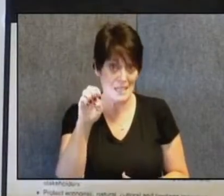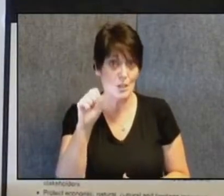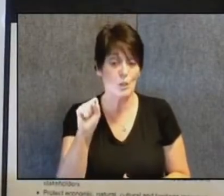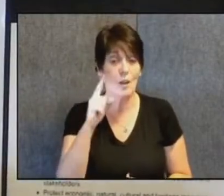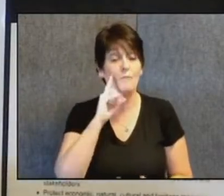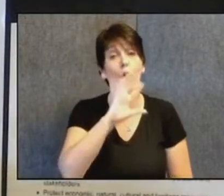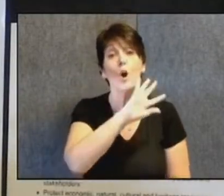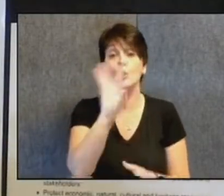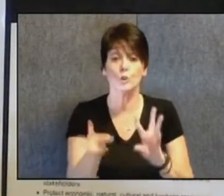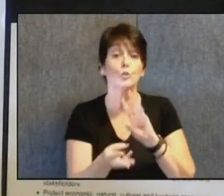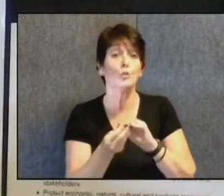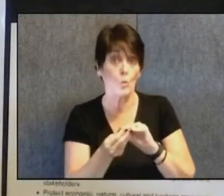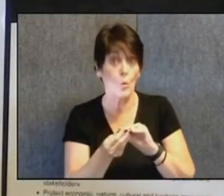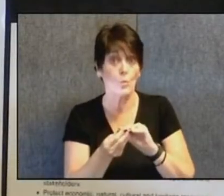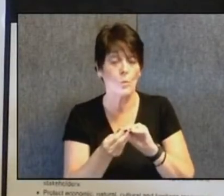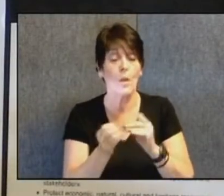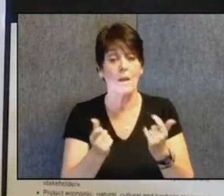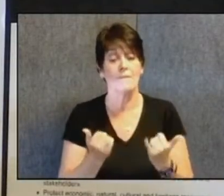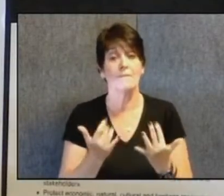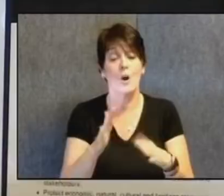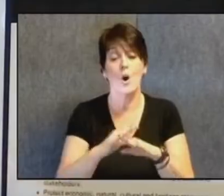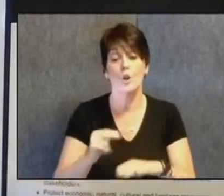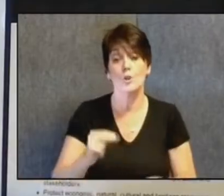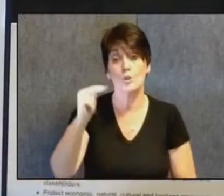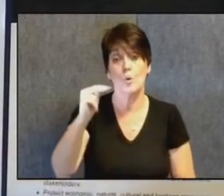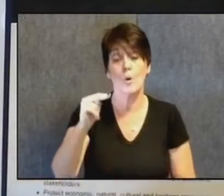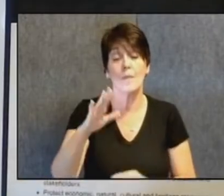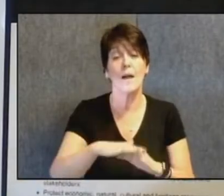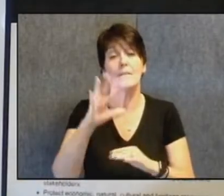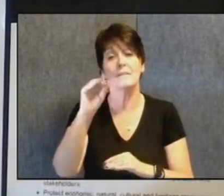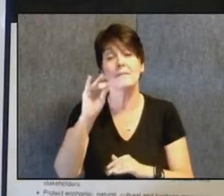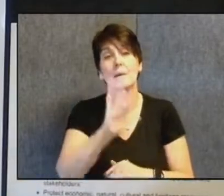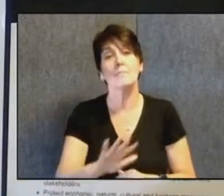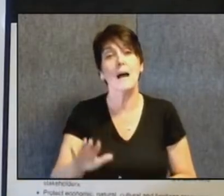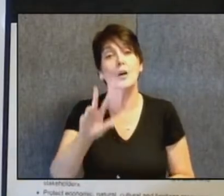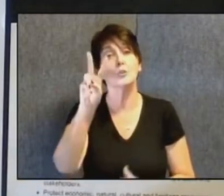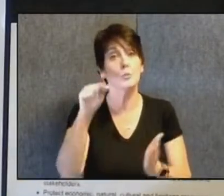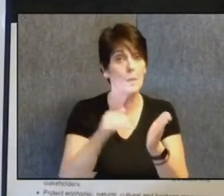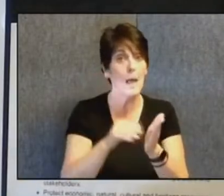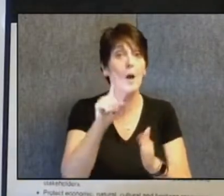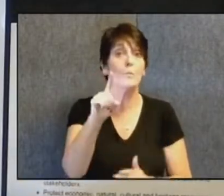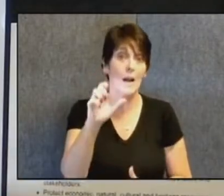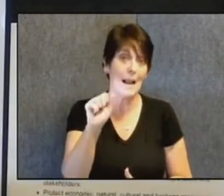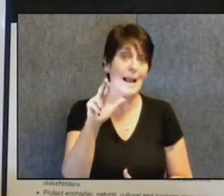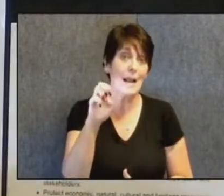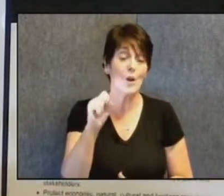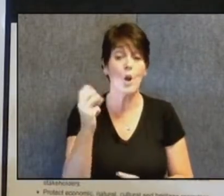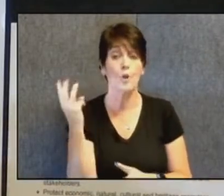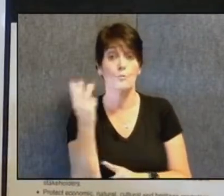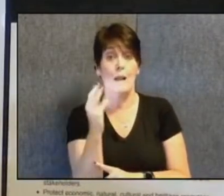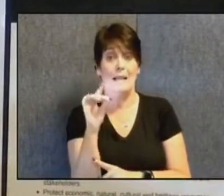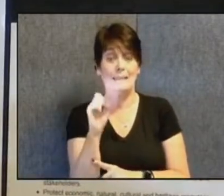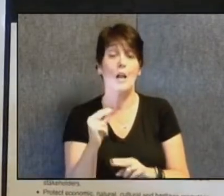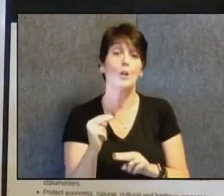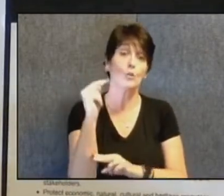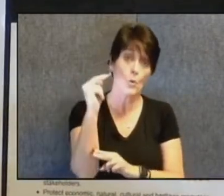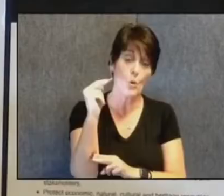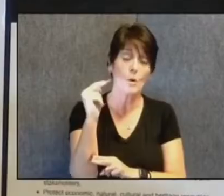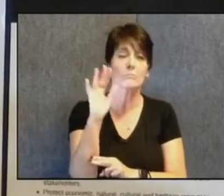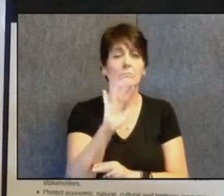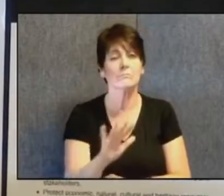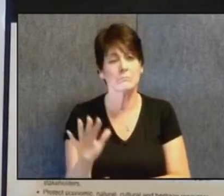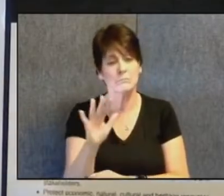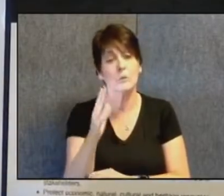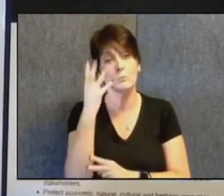the total acreage of fire on the north side of 50, we're at about 2,100 acres. The west side of it and the north side of it are